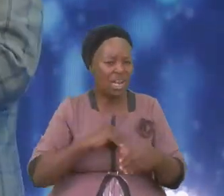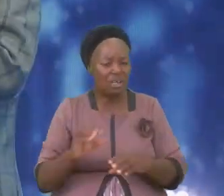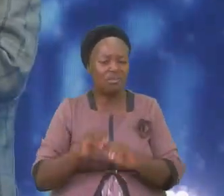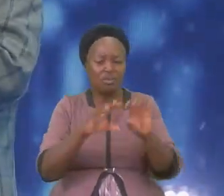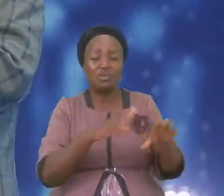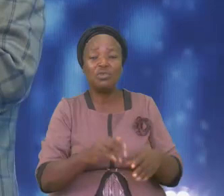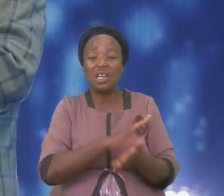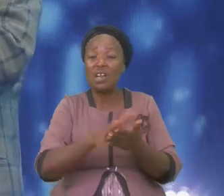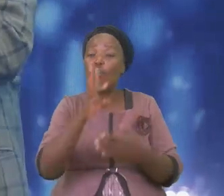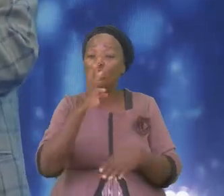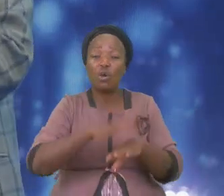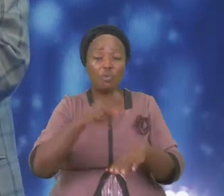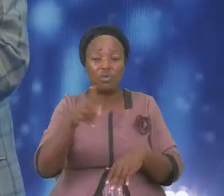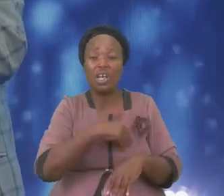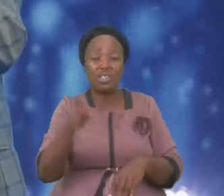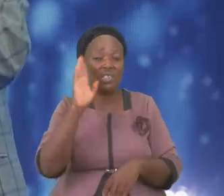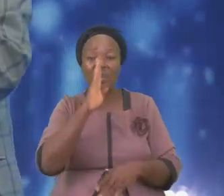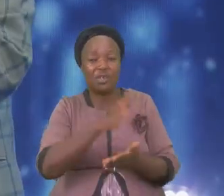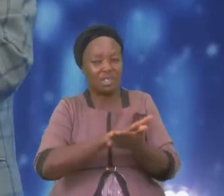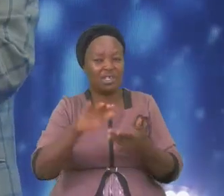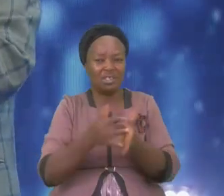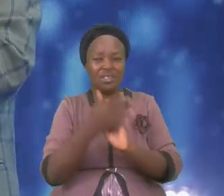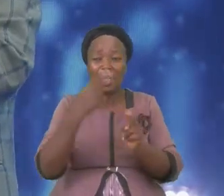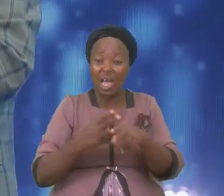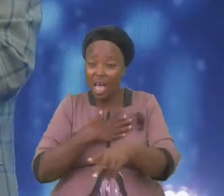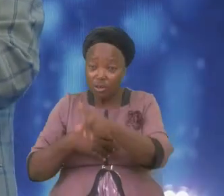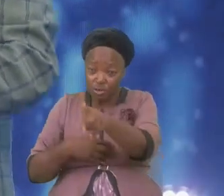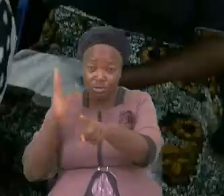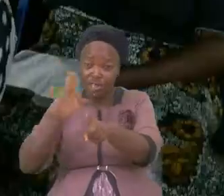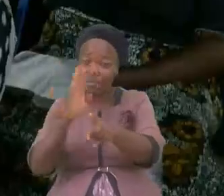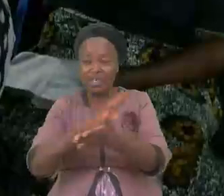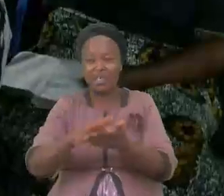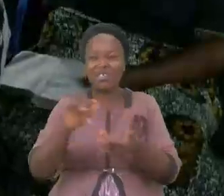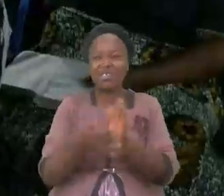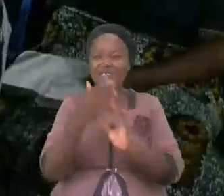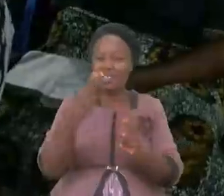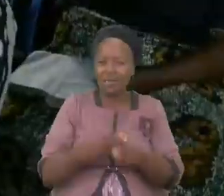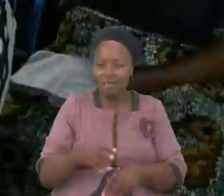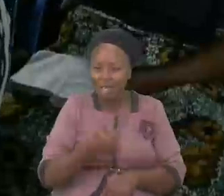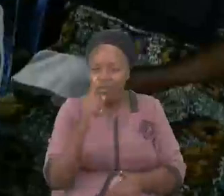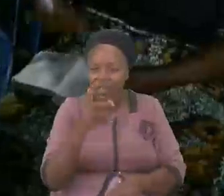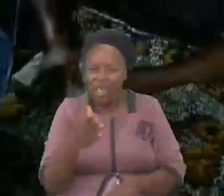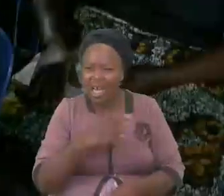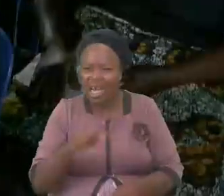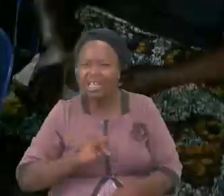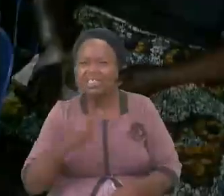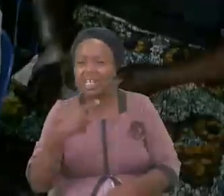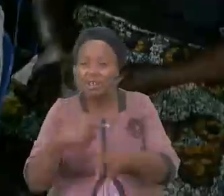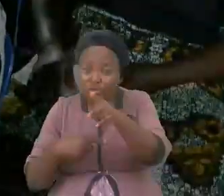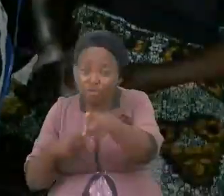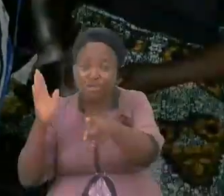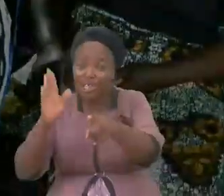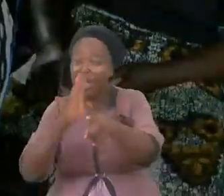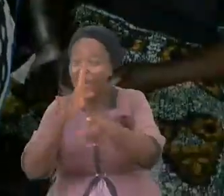be clean. Anybody there? I said ye shall be clean. The blood of Jesus will wash you whiter